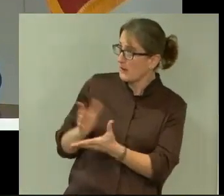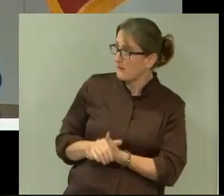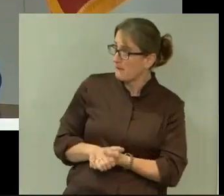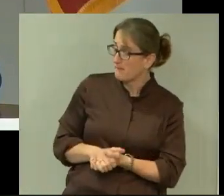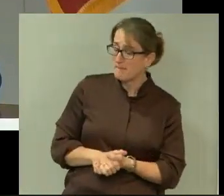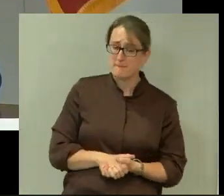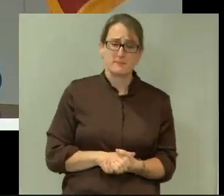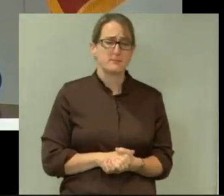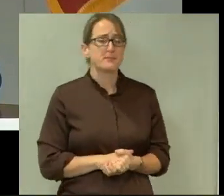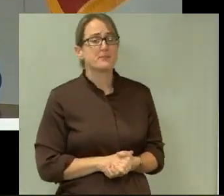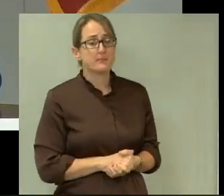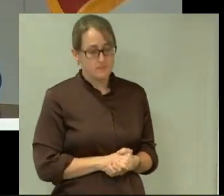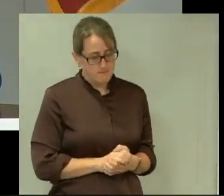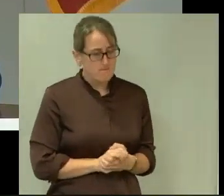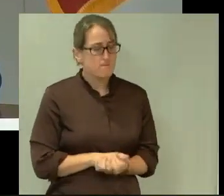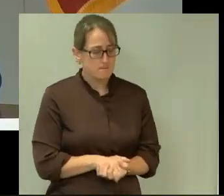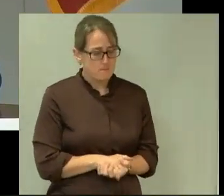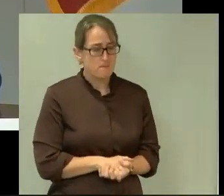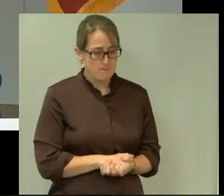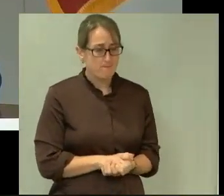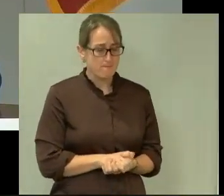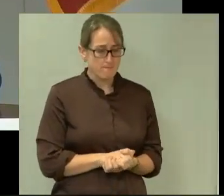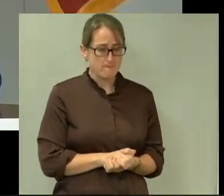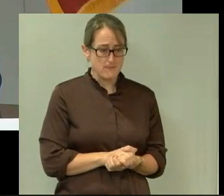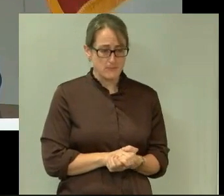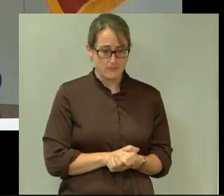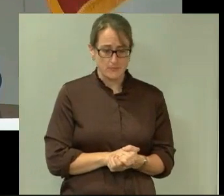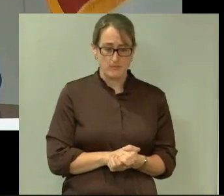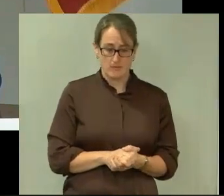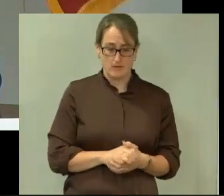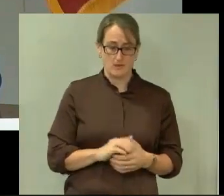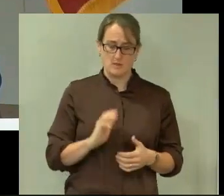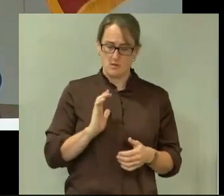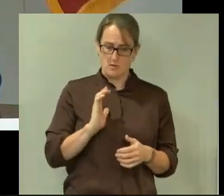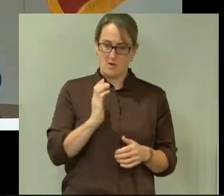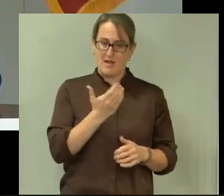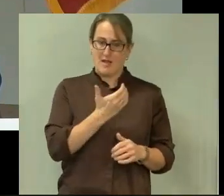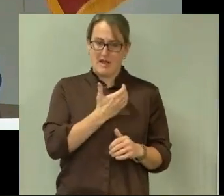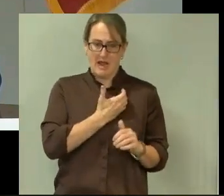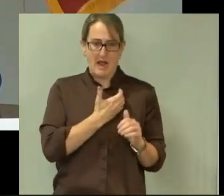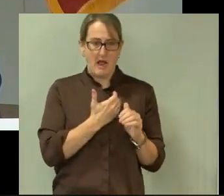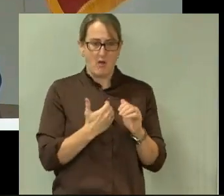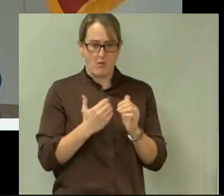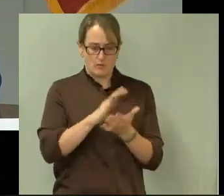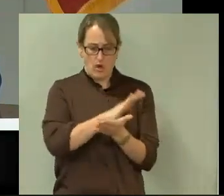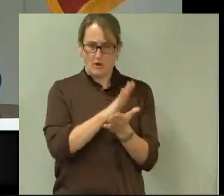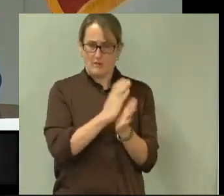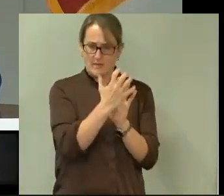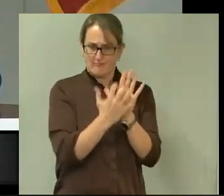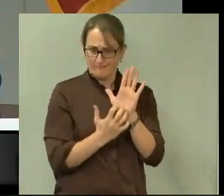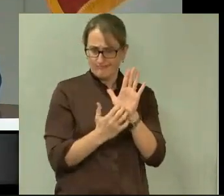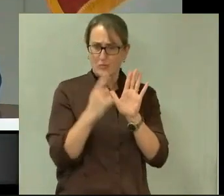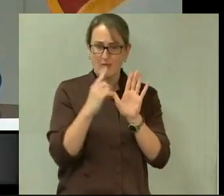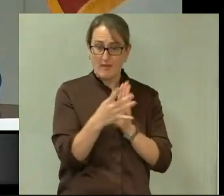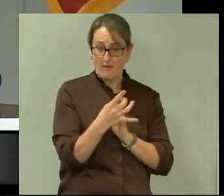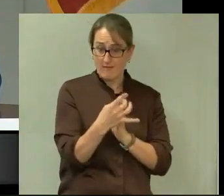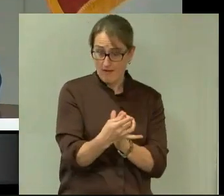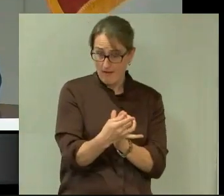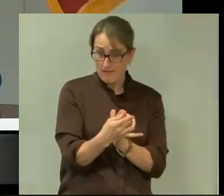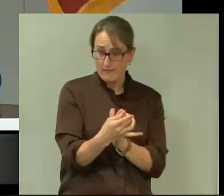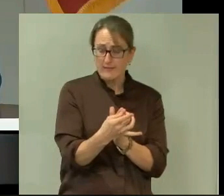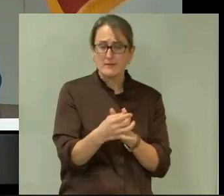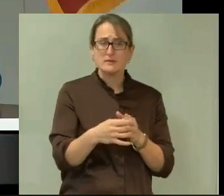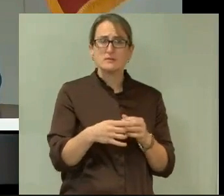Yes, we are, of course, our guidance as it comes out will have some